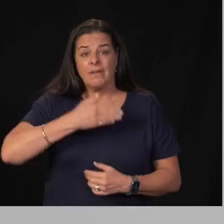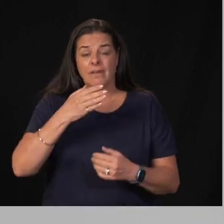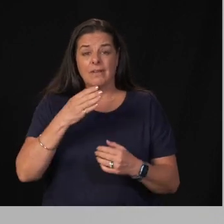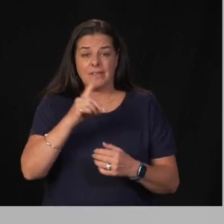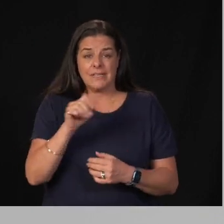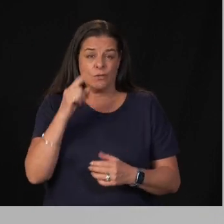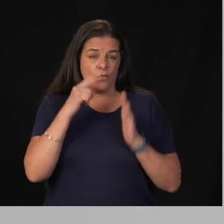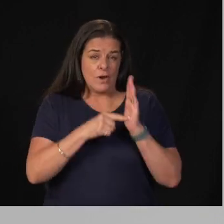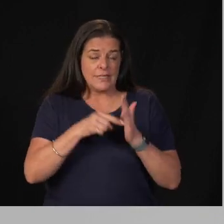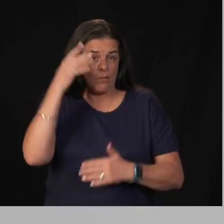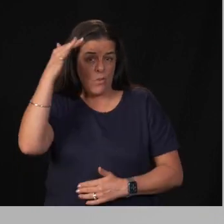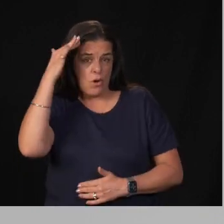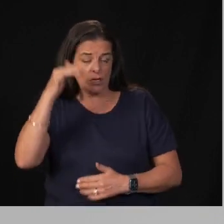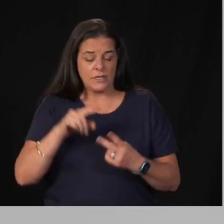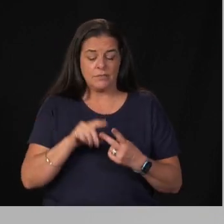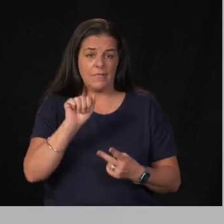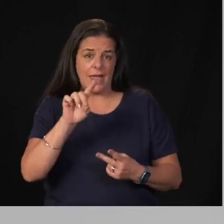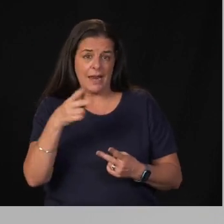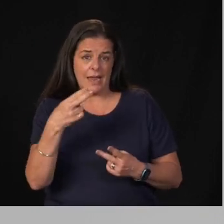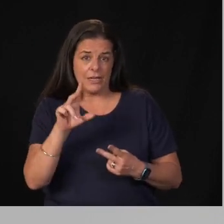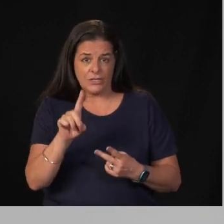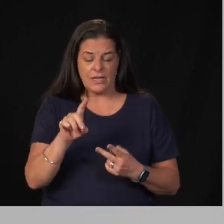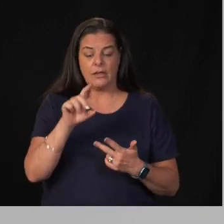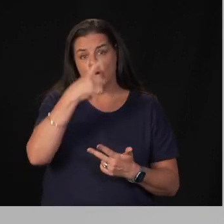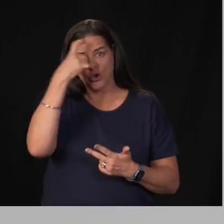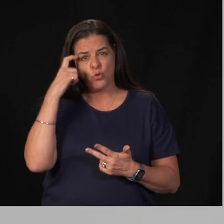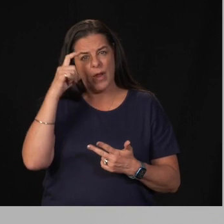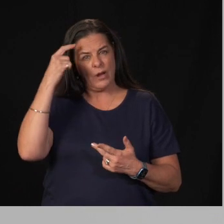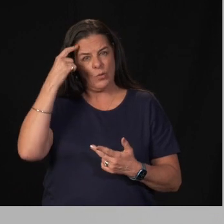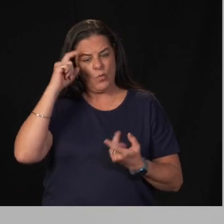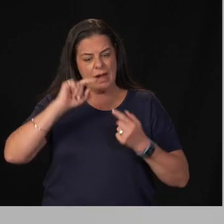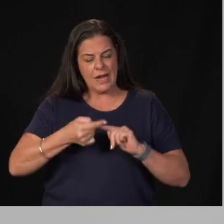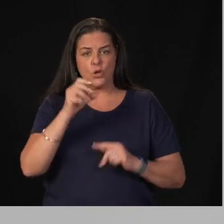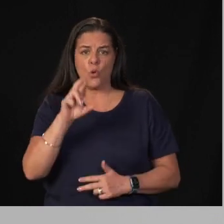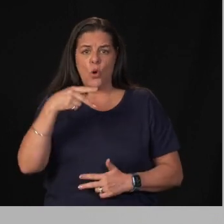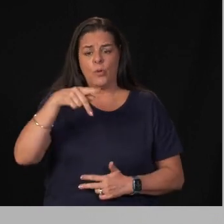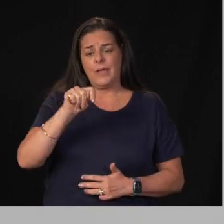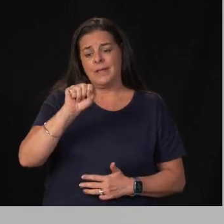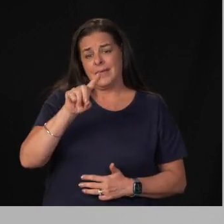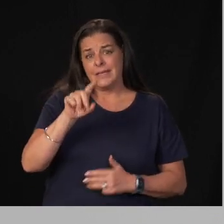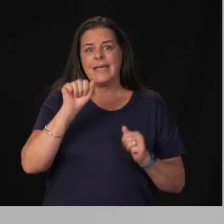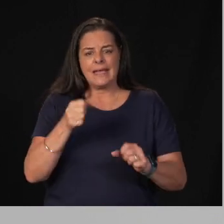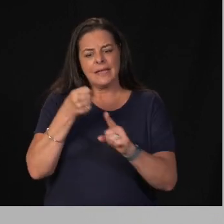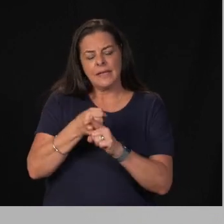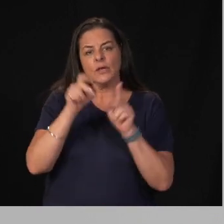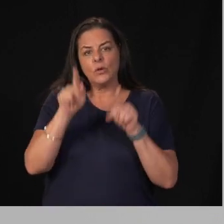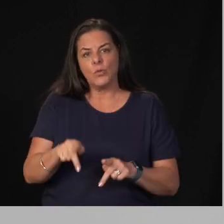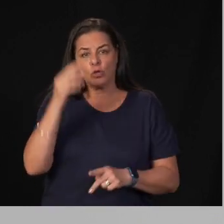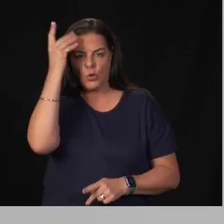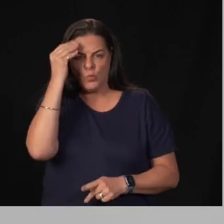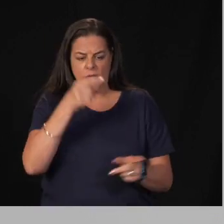like autism, ADHD, traumatic brain injury, or PTSD can impact a person's processing